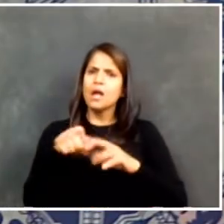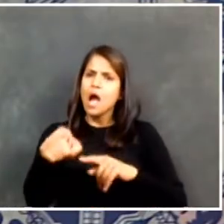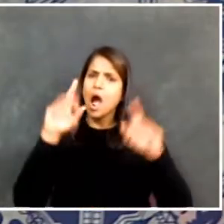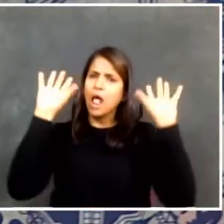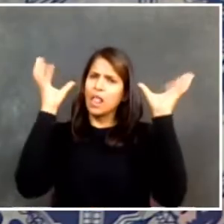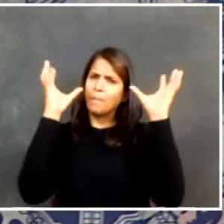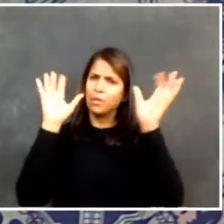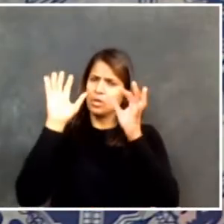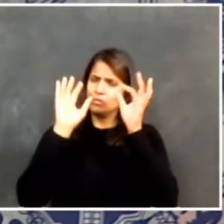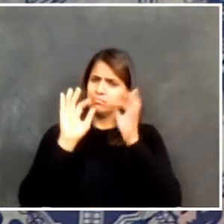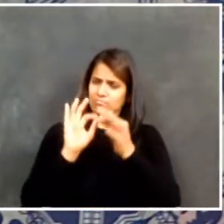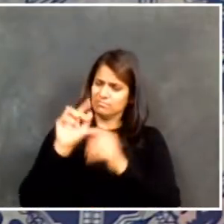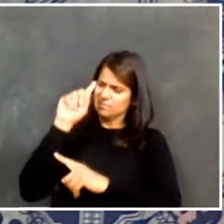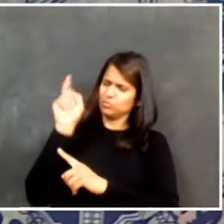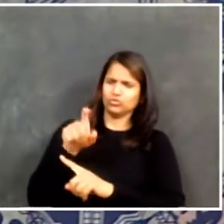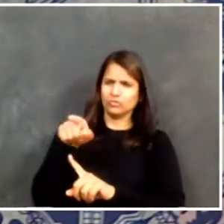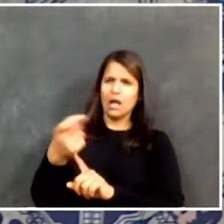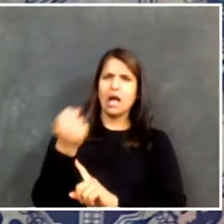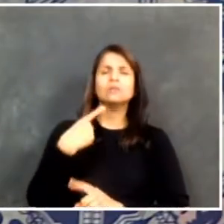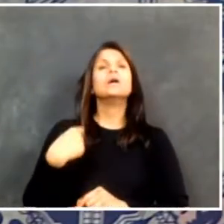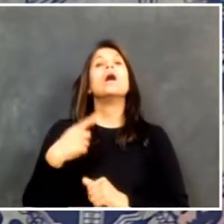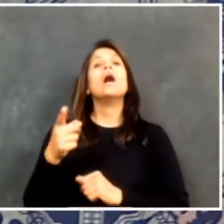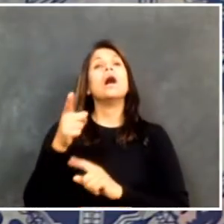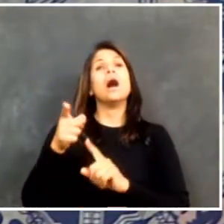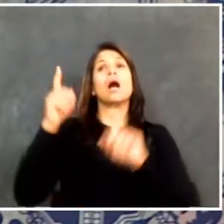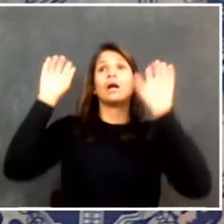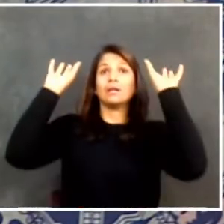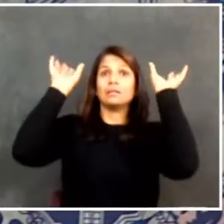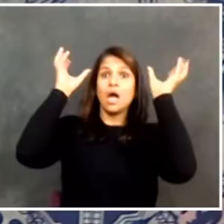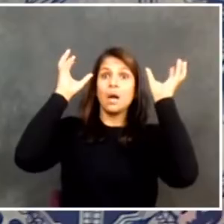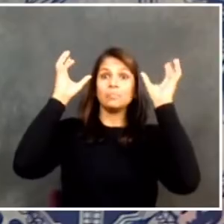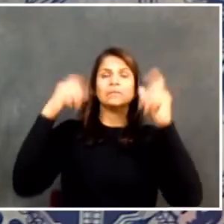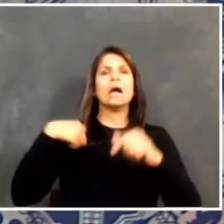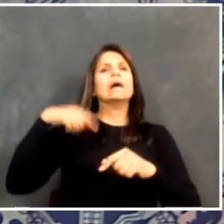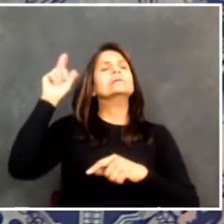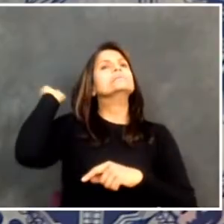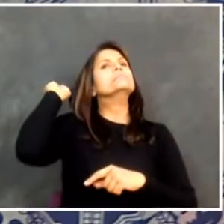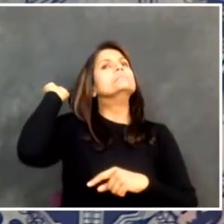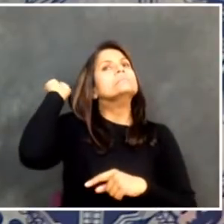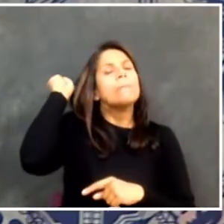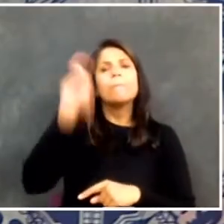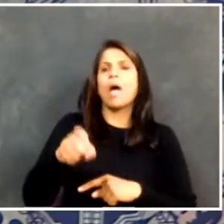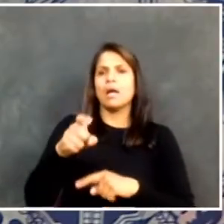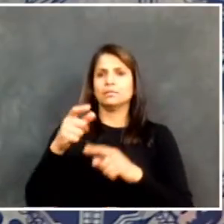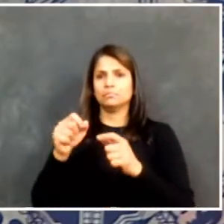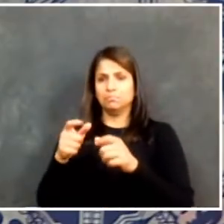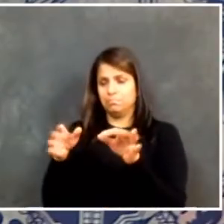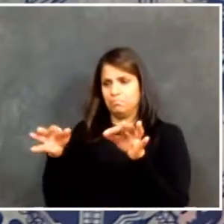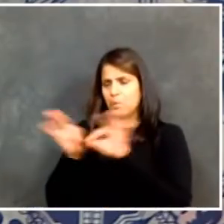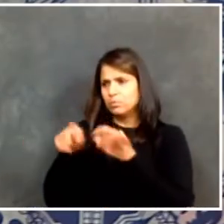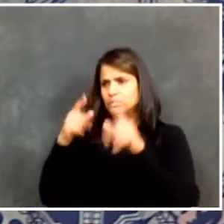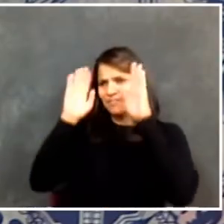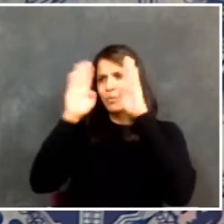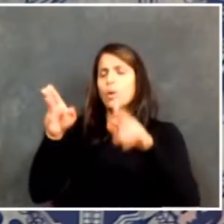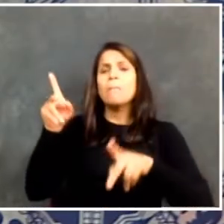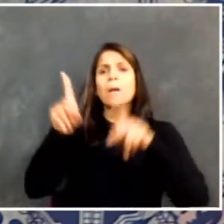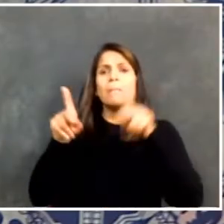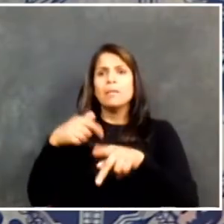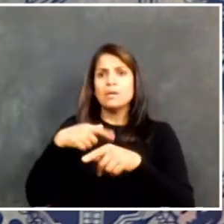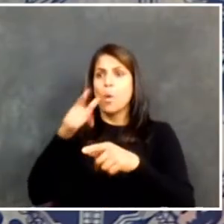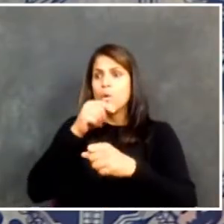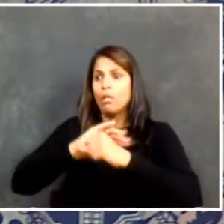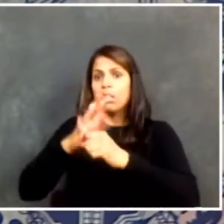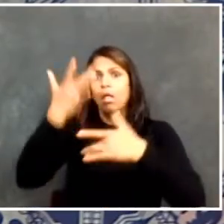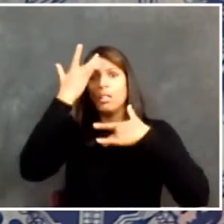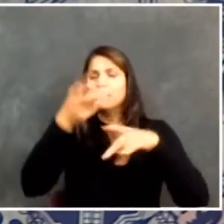tough ways, and thank God we got reinforcements in from around the country. 500 EMTs and paramedics came in before, another